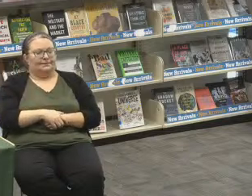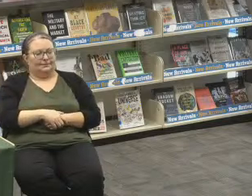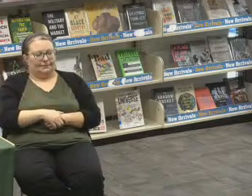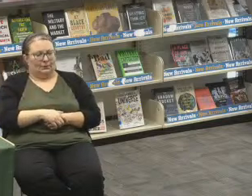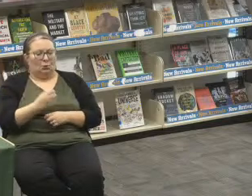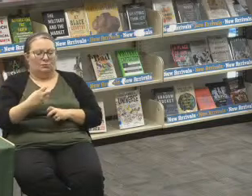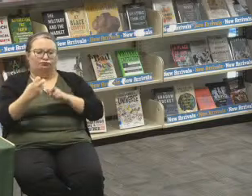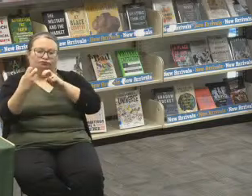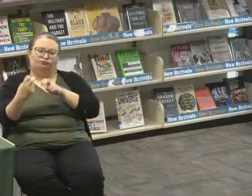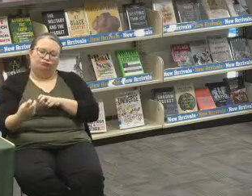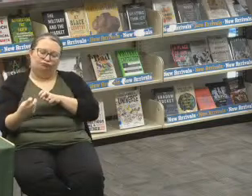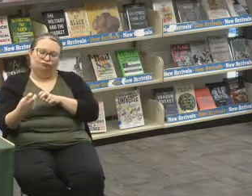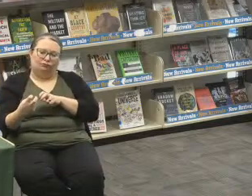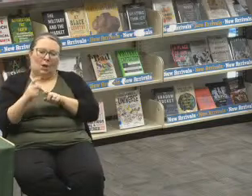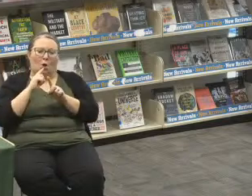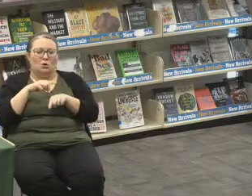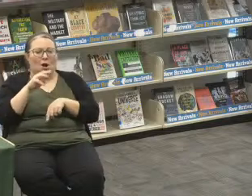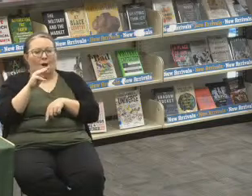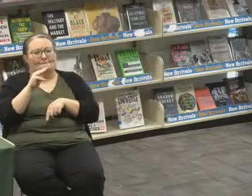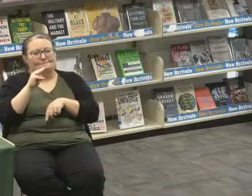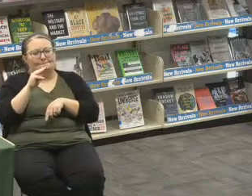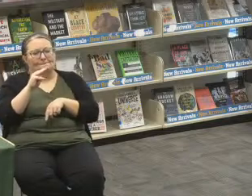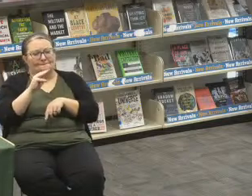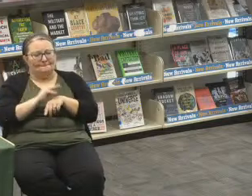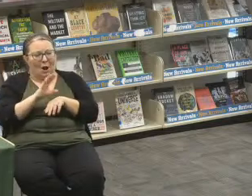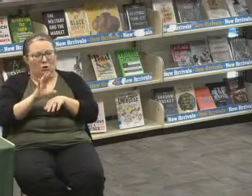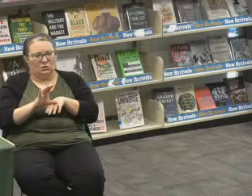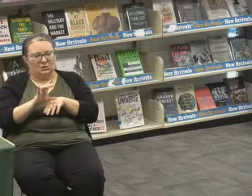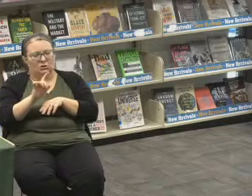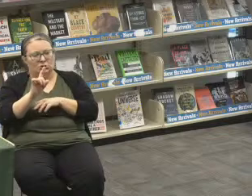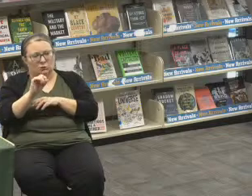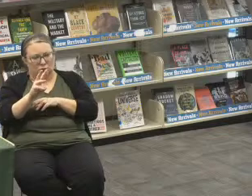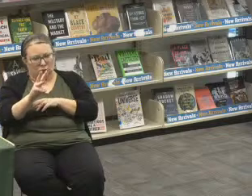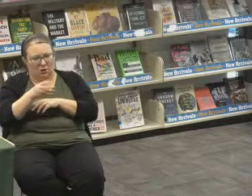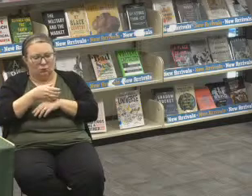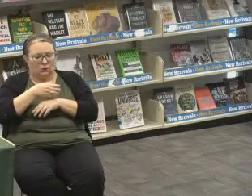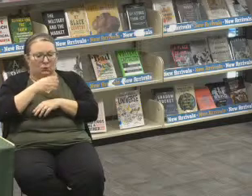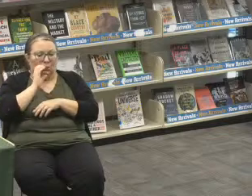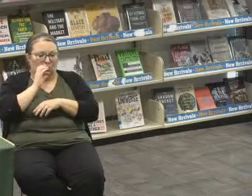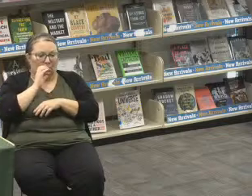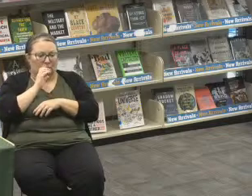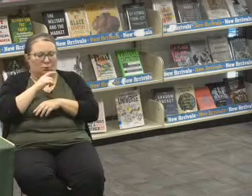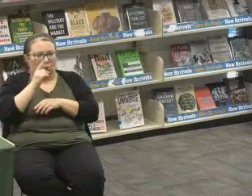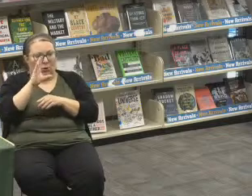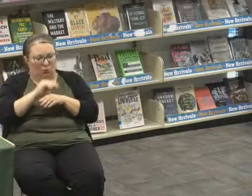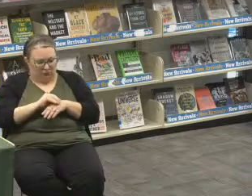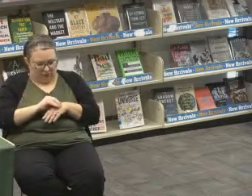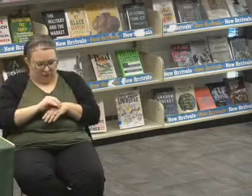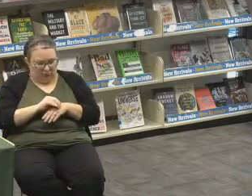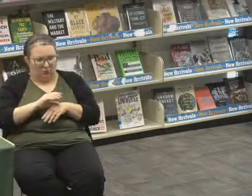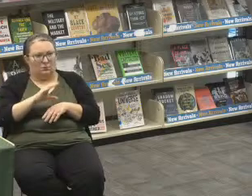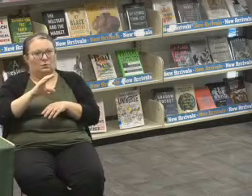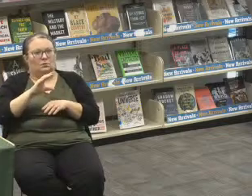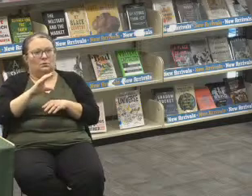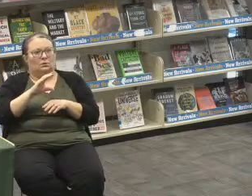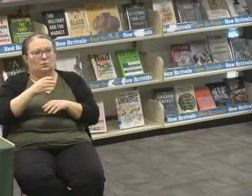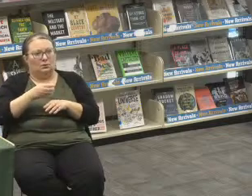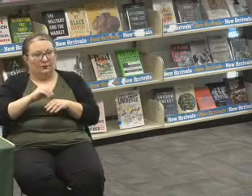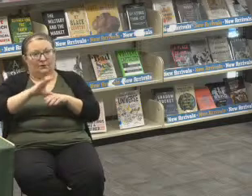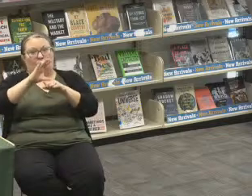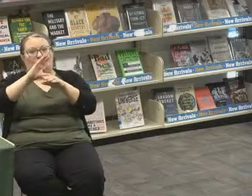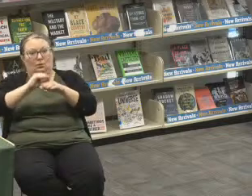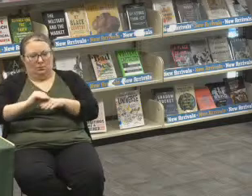we sat down and I ordered a Mountain Dew. Then I drank it. Then I drank another one. Then another one. Free refills are